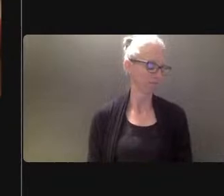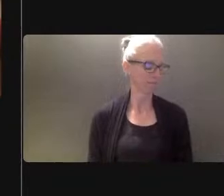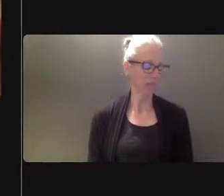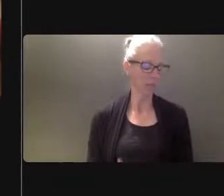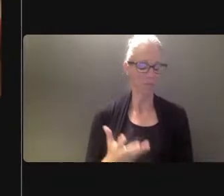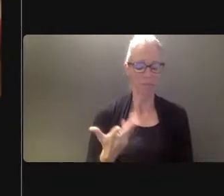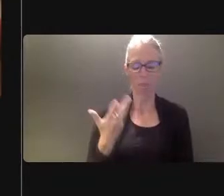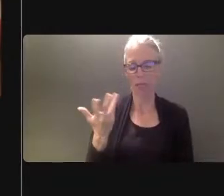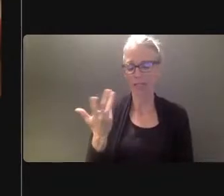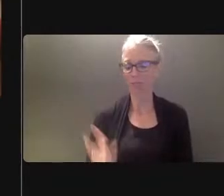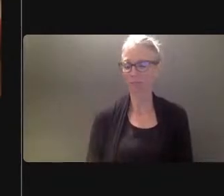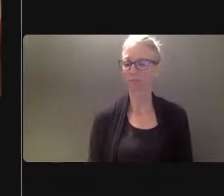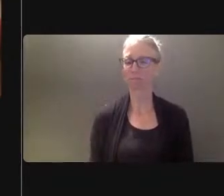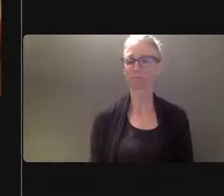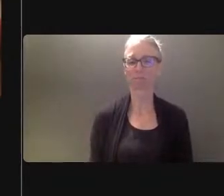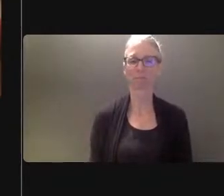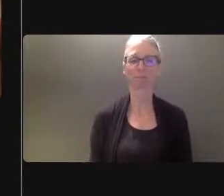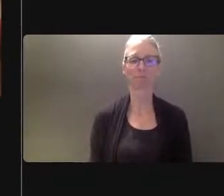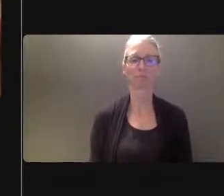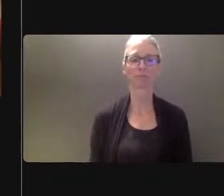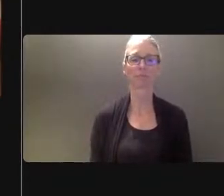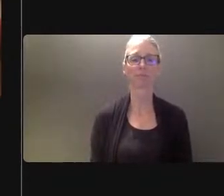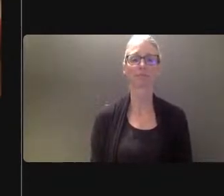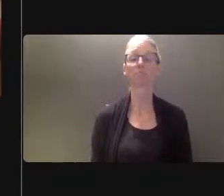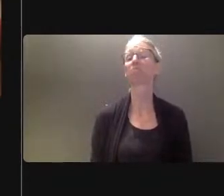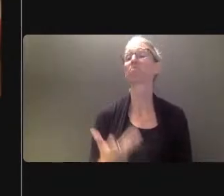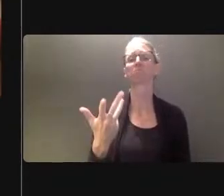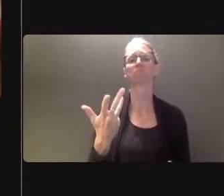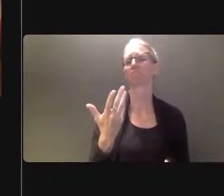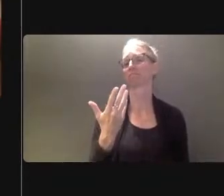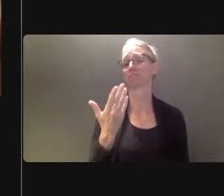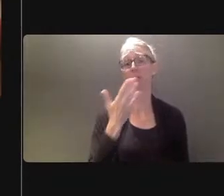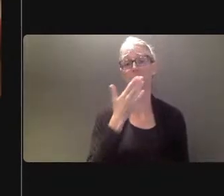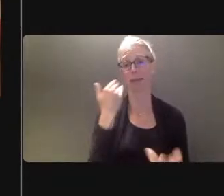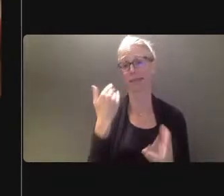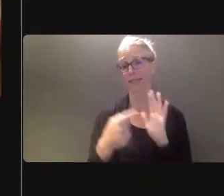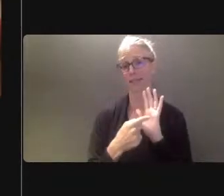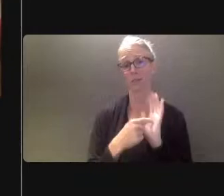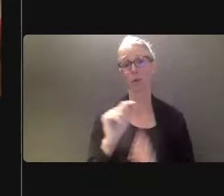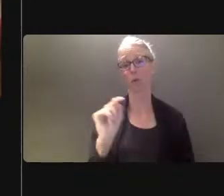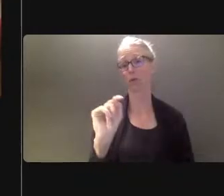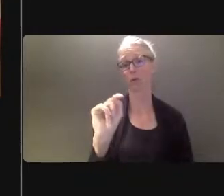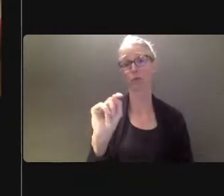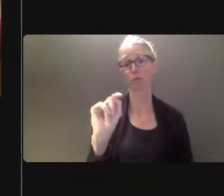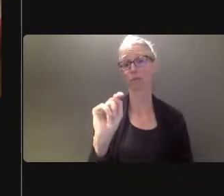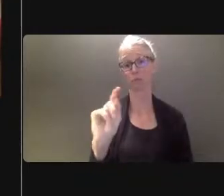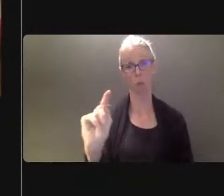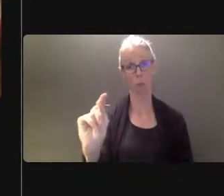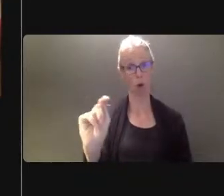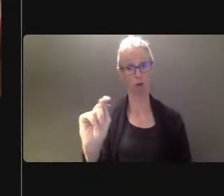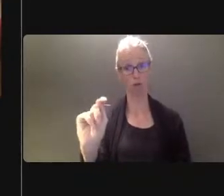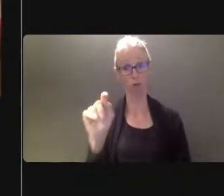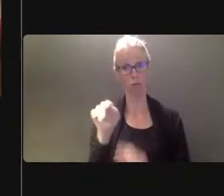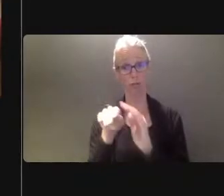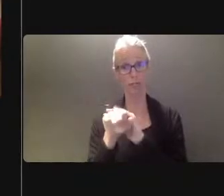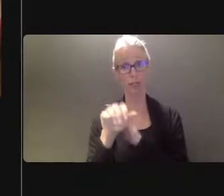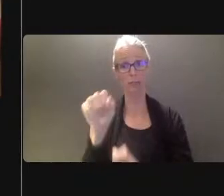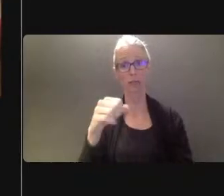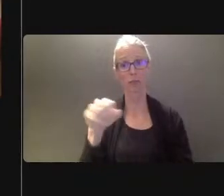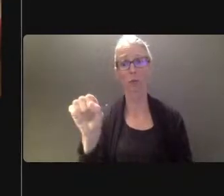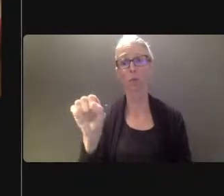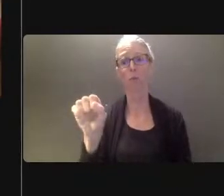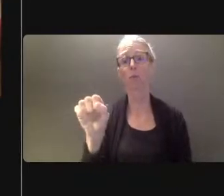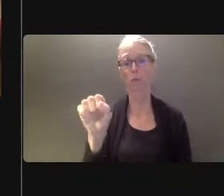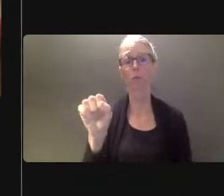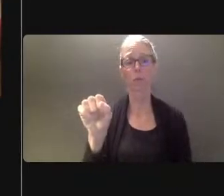I guess, well, it's easy to talk about washrooms too, and just seeing if that's, adaptable. It's great that, we've